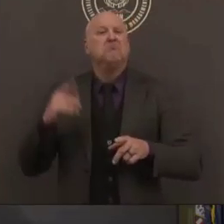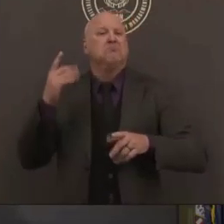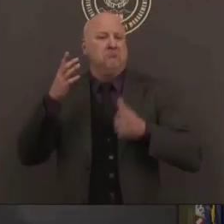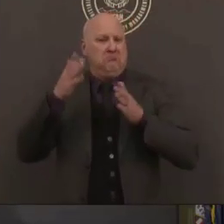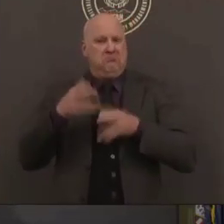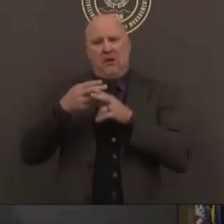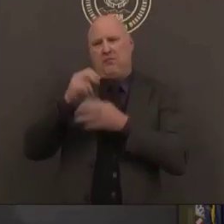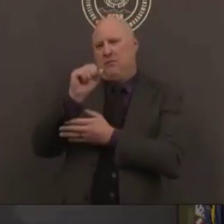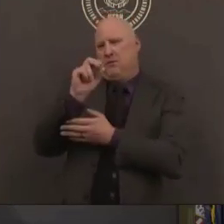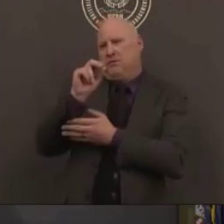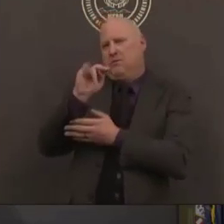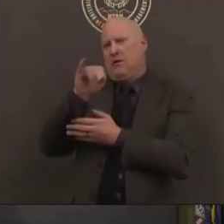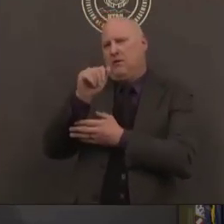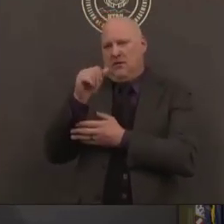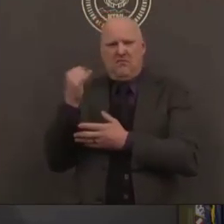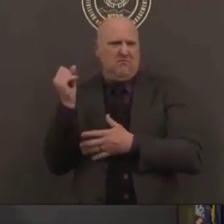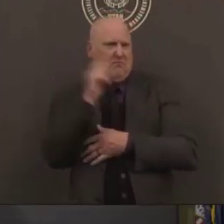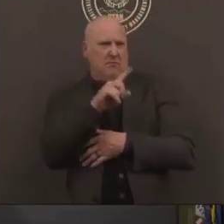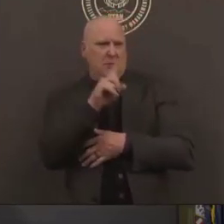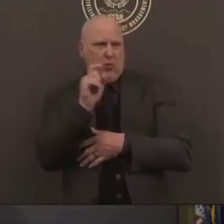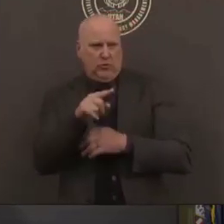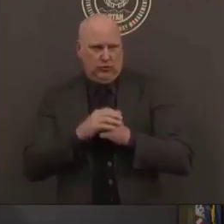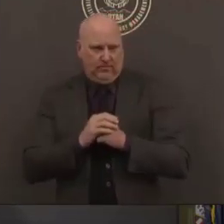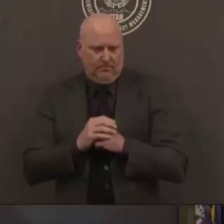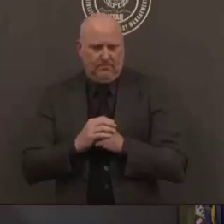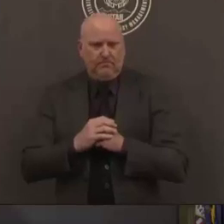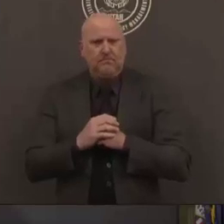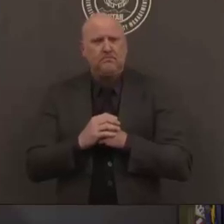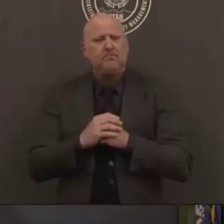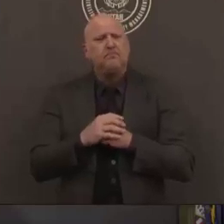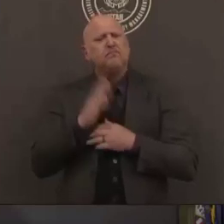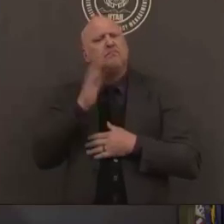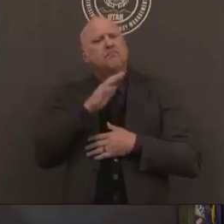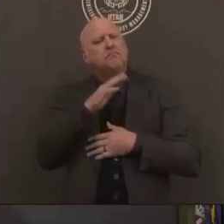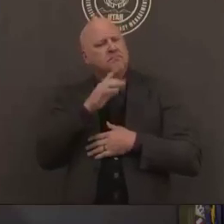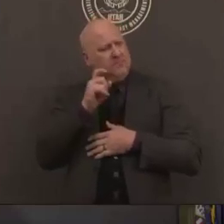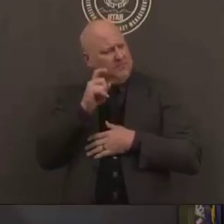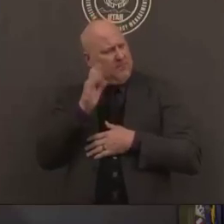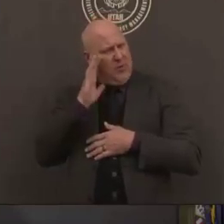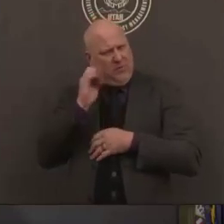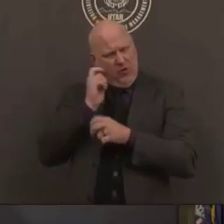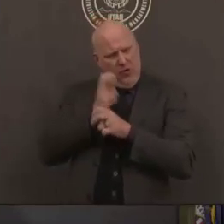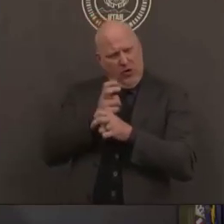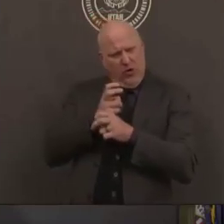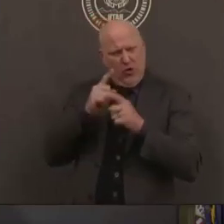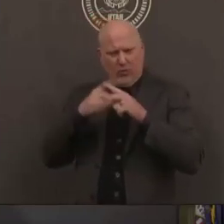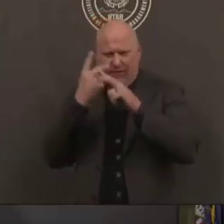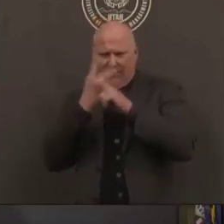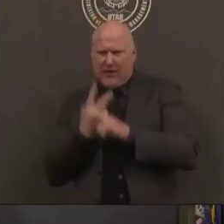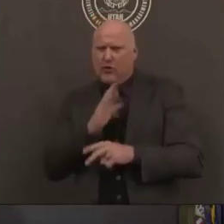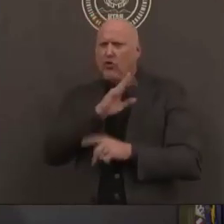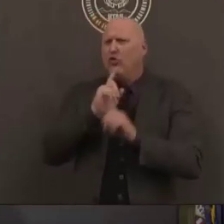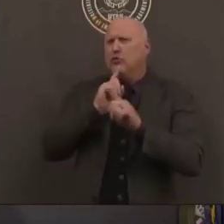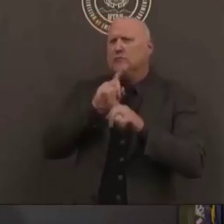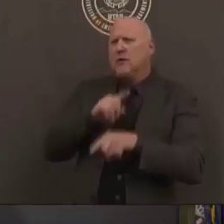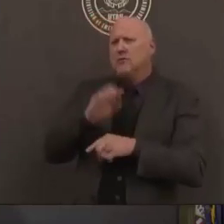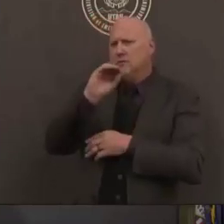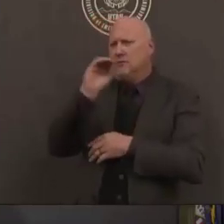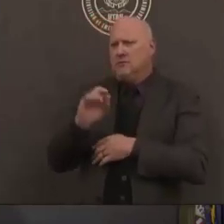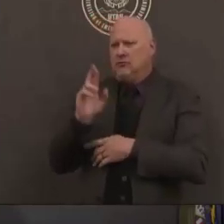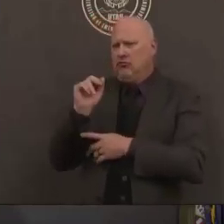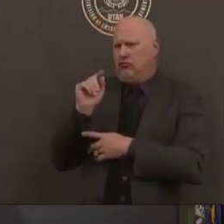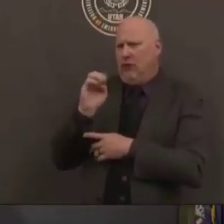Hi. I imagine that it'd be kind of difficult to calculate a response rate through the wireless emergency alerts, but do